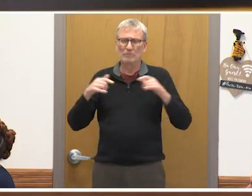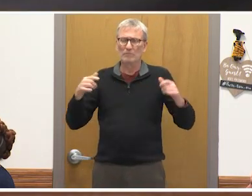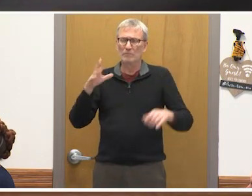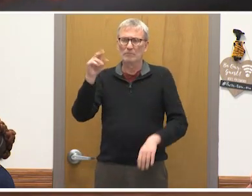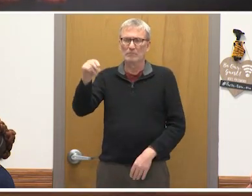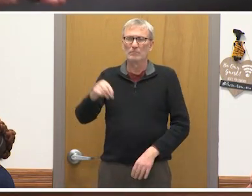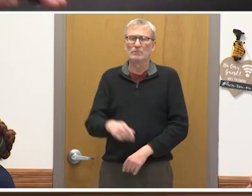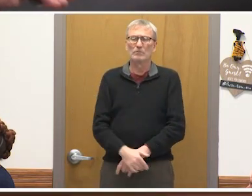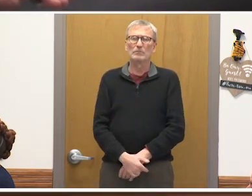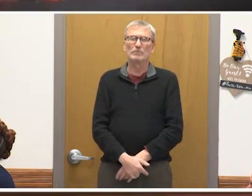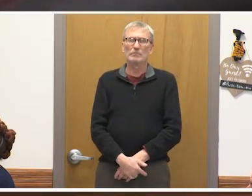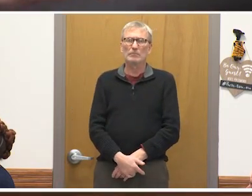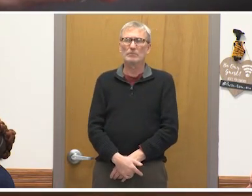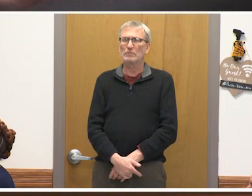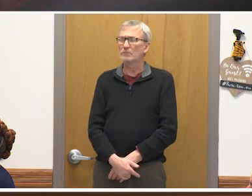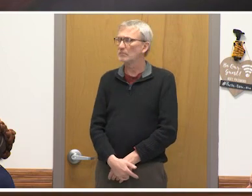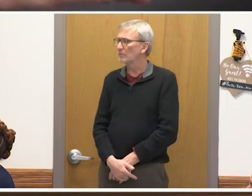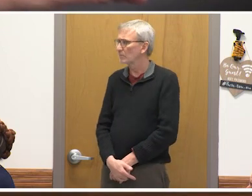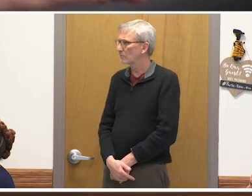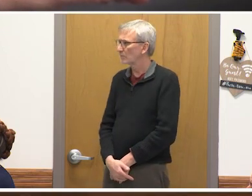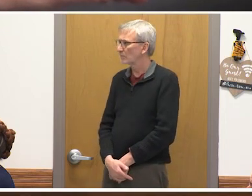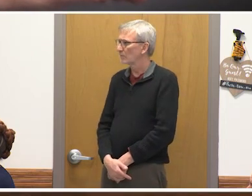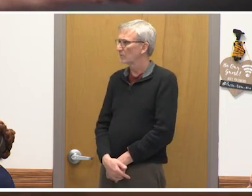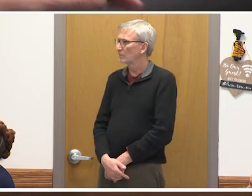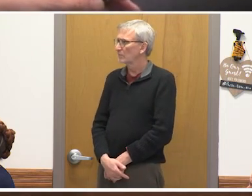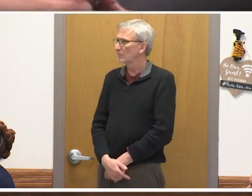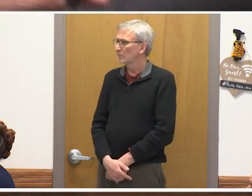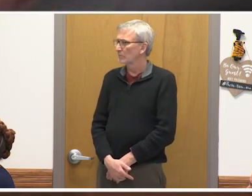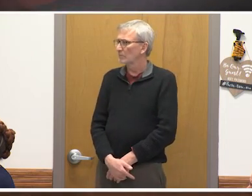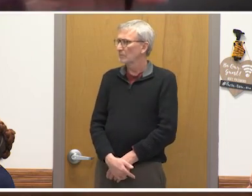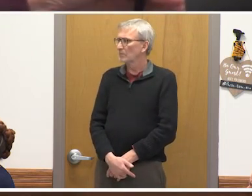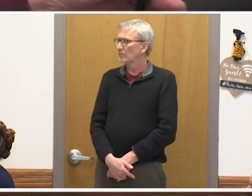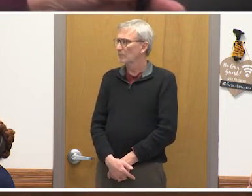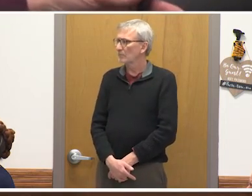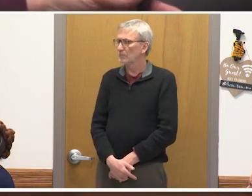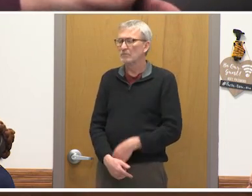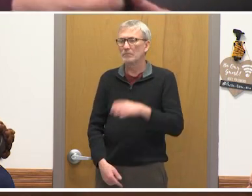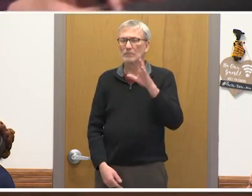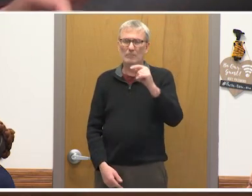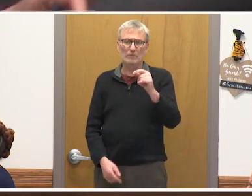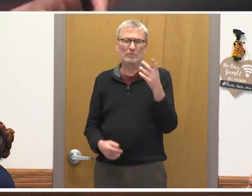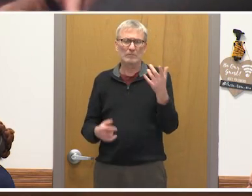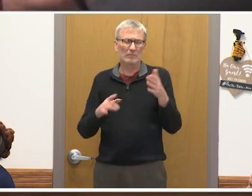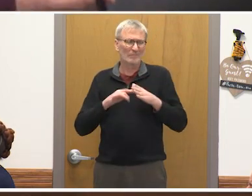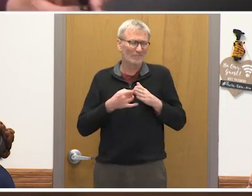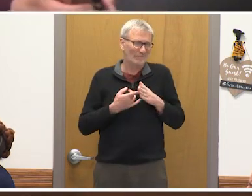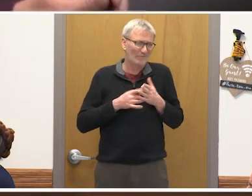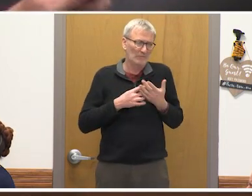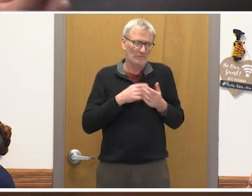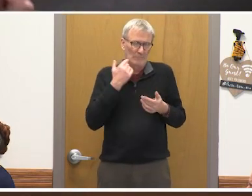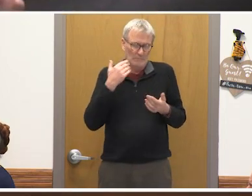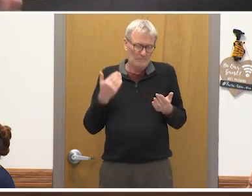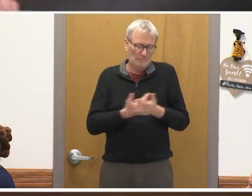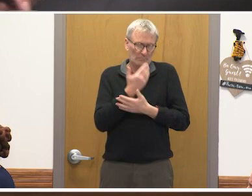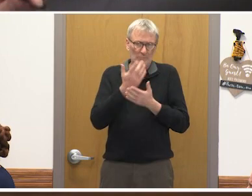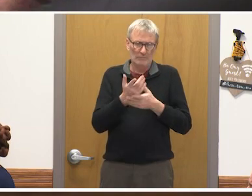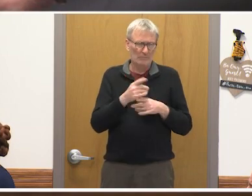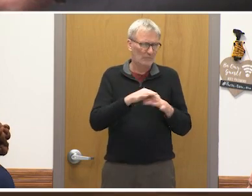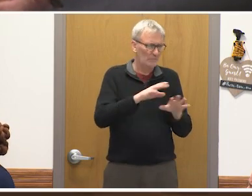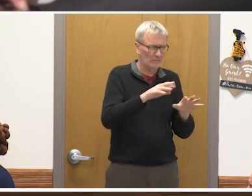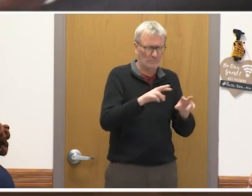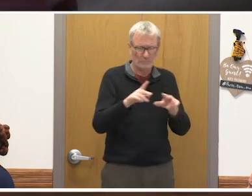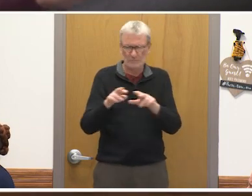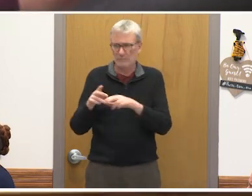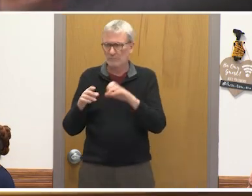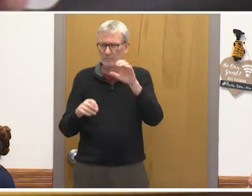our design scope at this point in time, but we're only in preliminary where we could just kind of lay out the curbs and